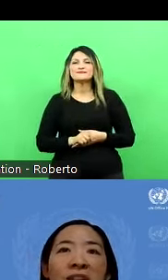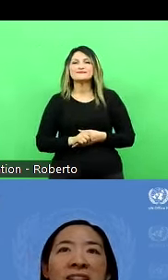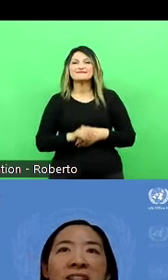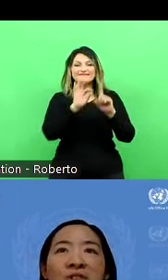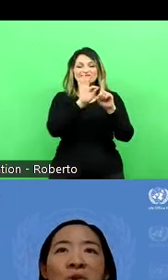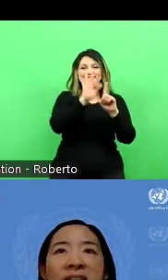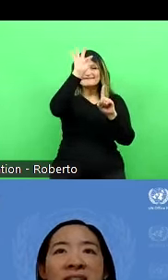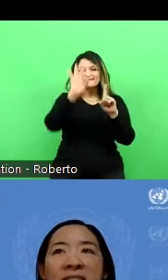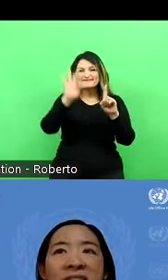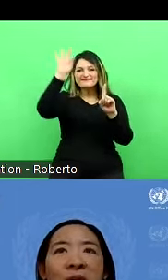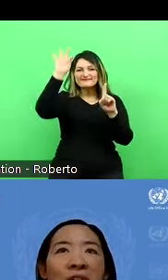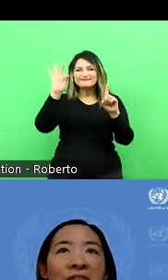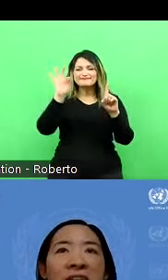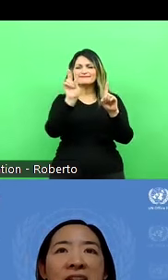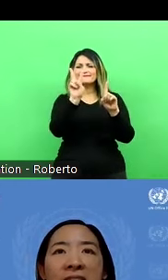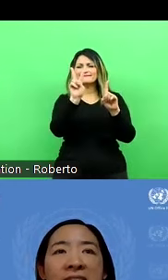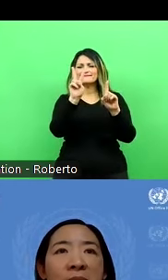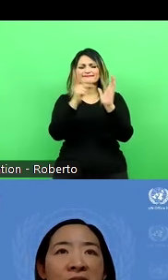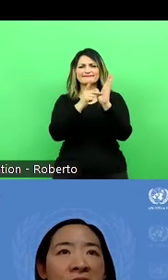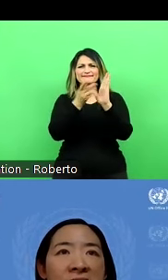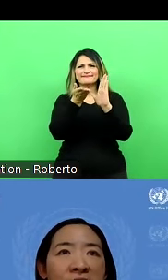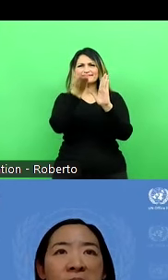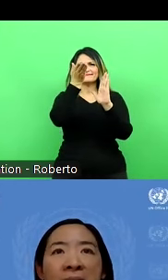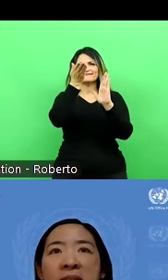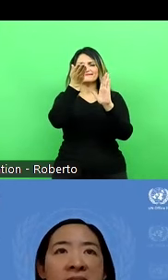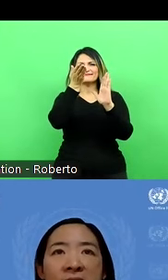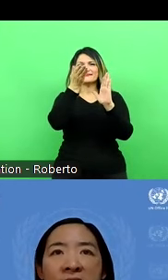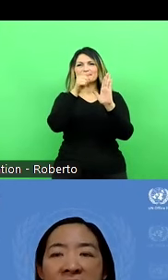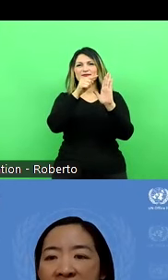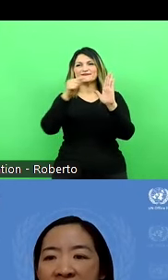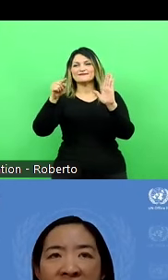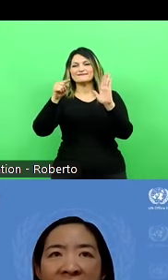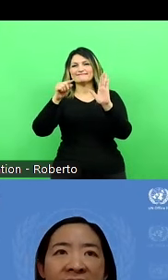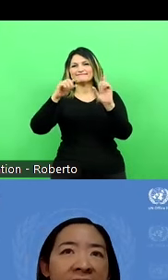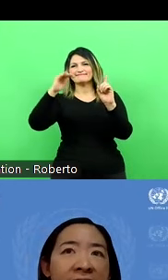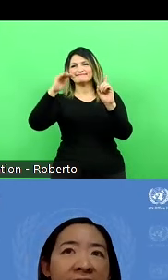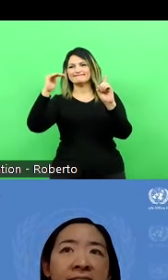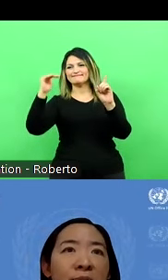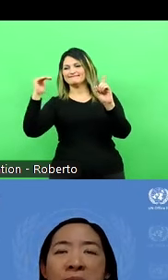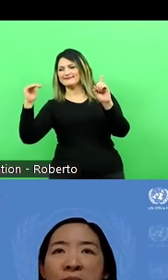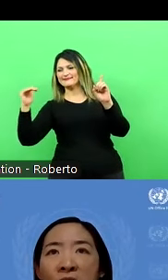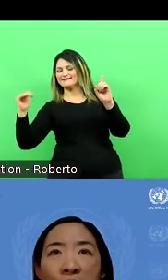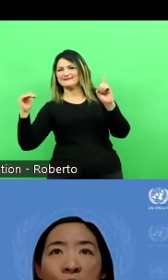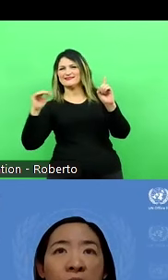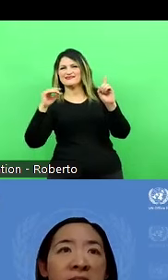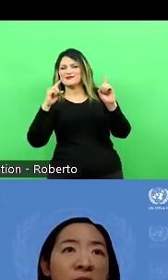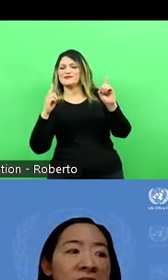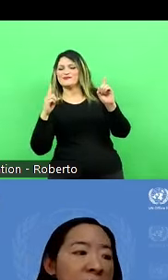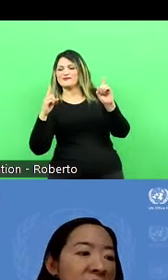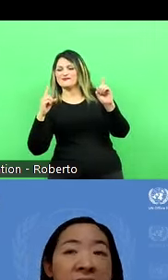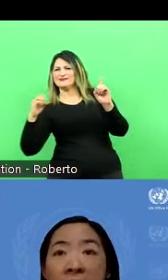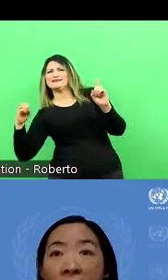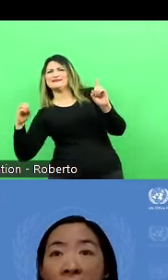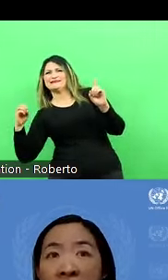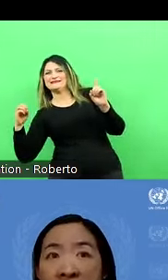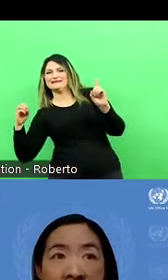what this shows is that there are still a lot of things that needs to be addressed from the absence of the disaggregated data. People don't know who the person with